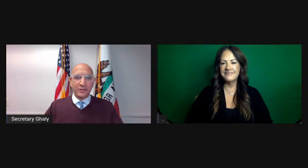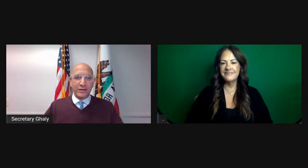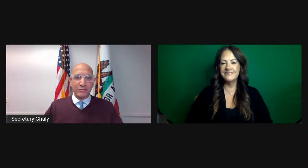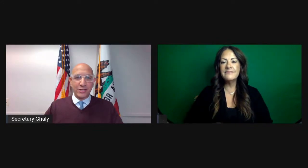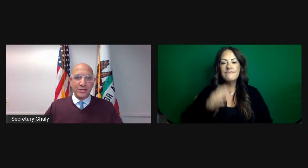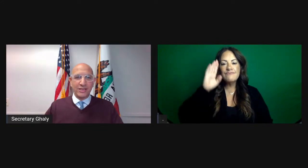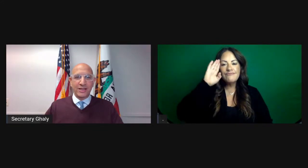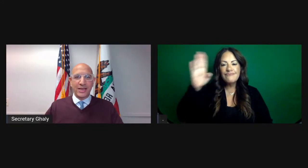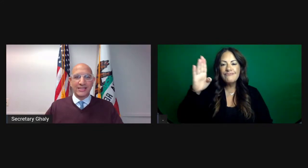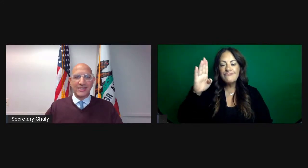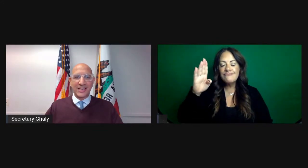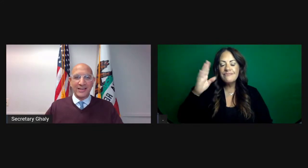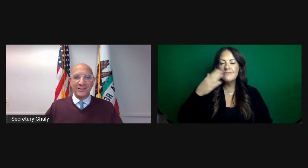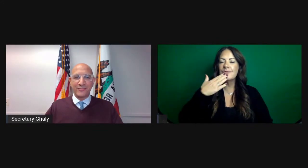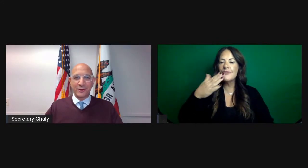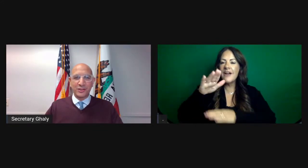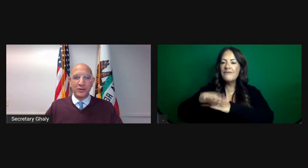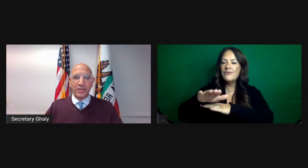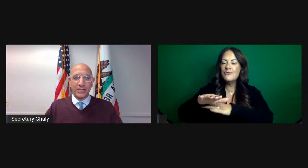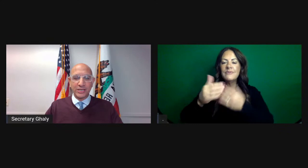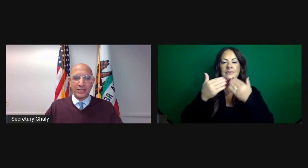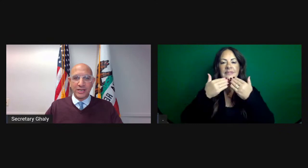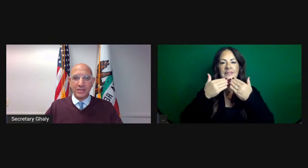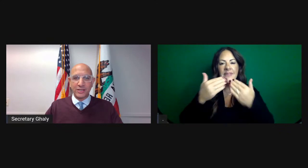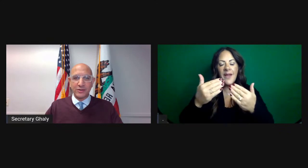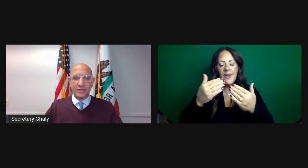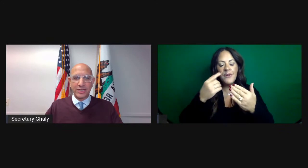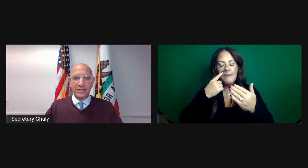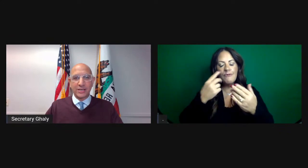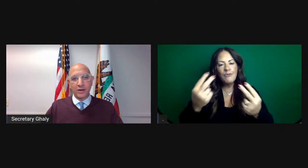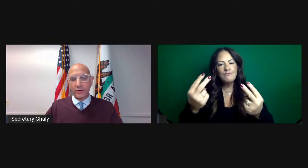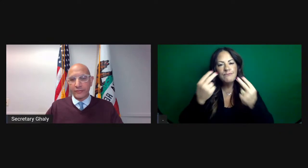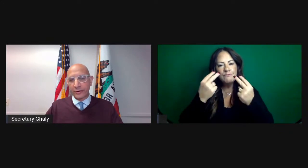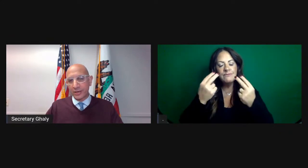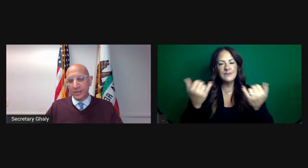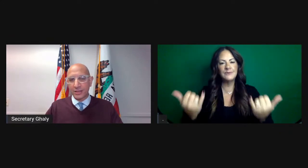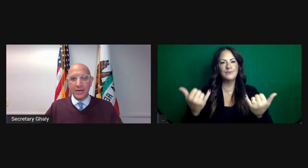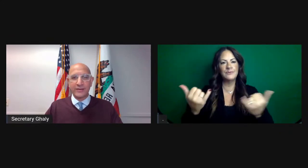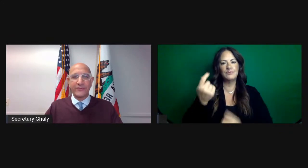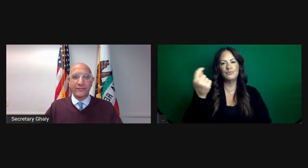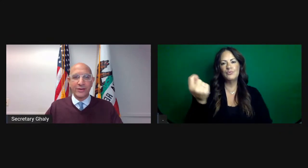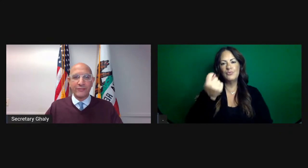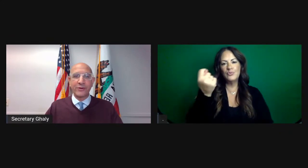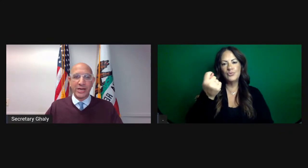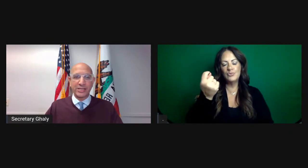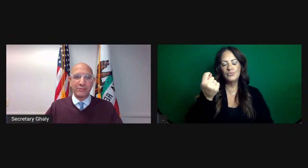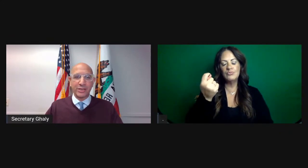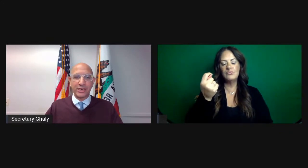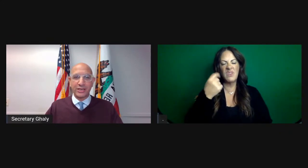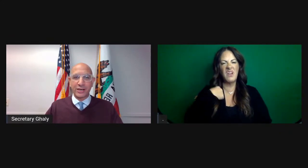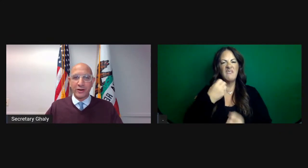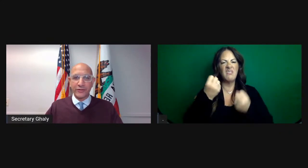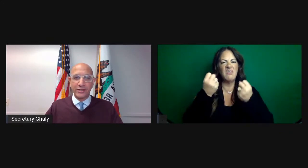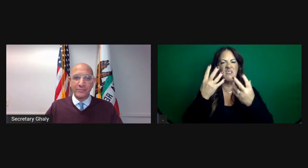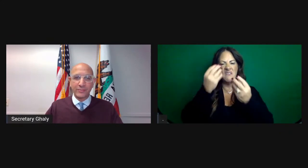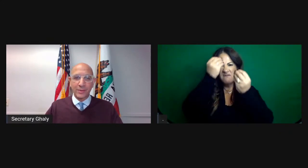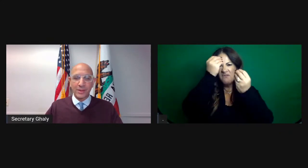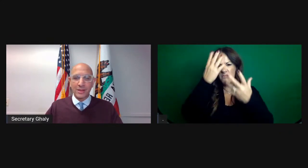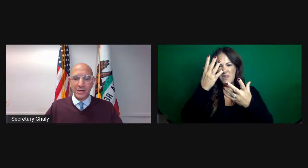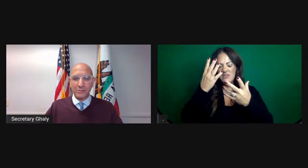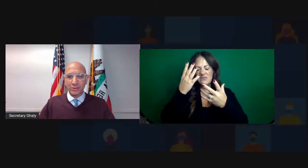Good afternoon, everyone, and thanks again for joining us on Tuesday to go over a lot of different information related to